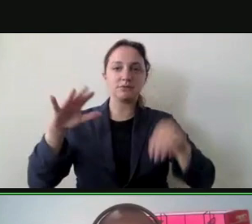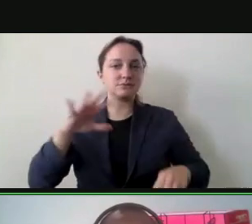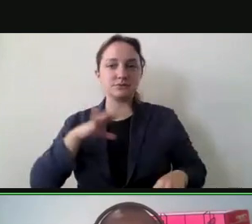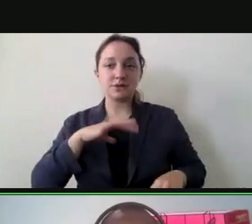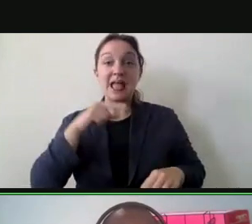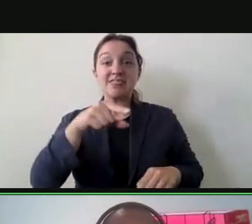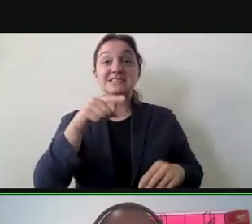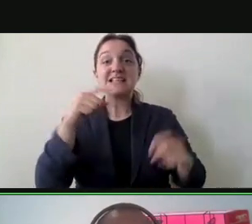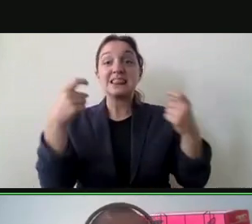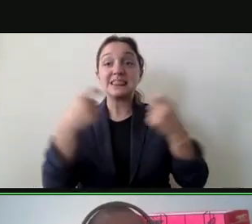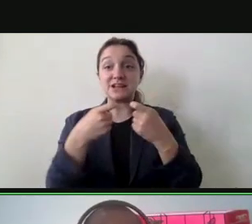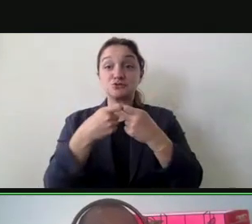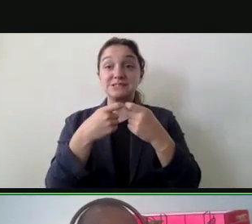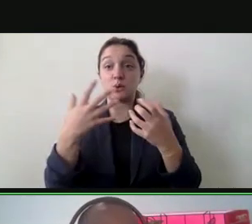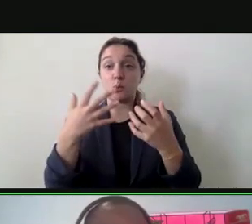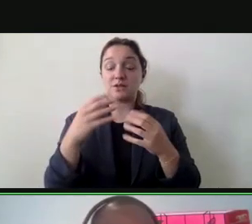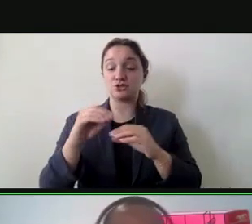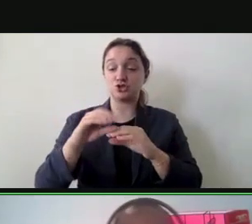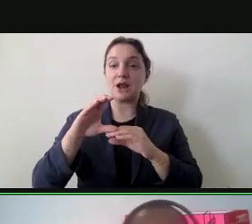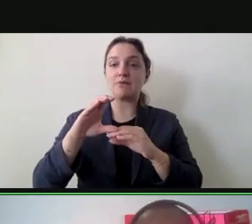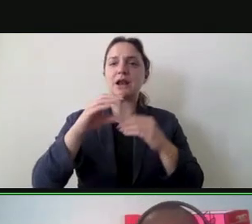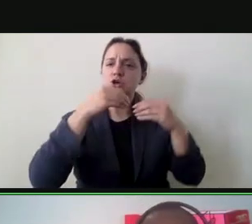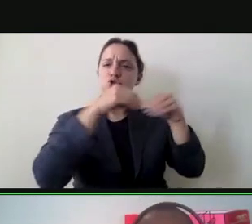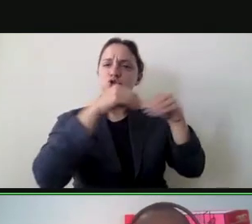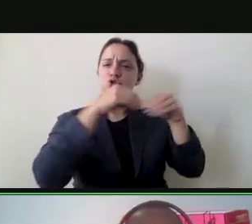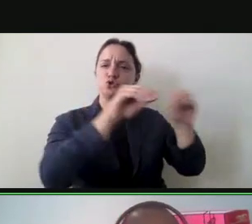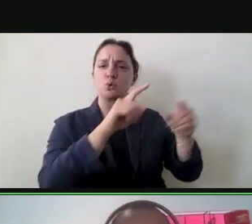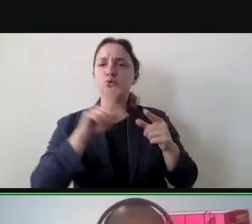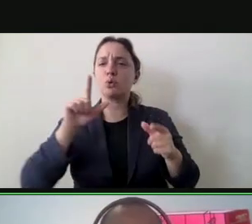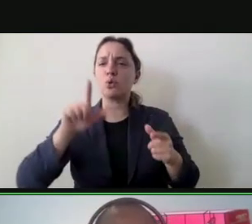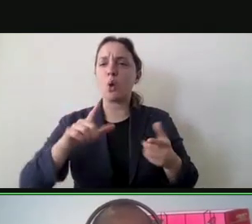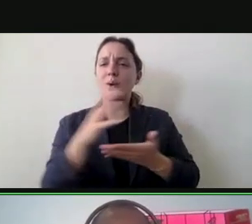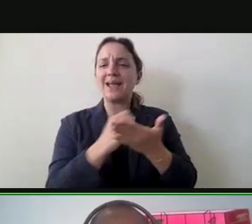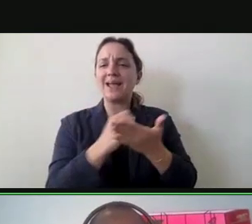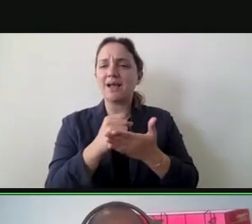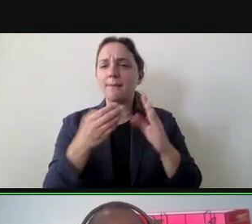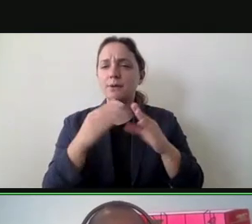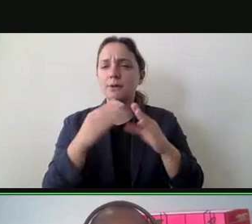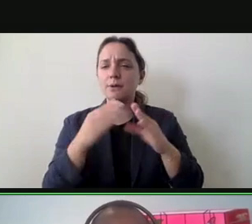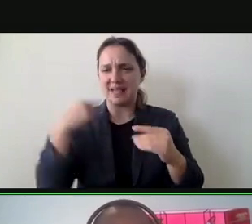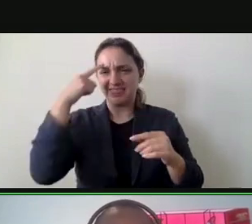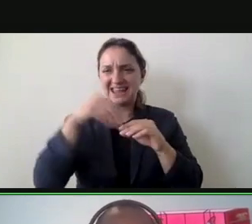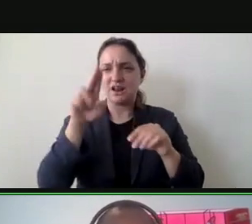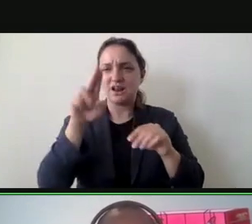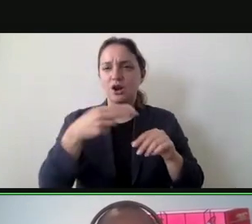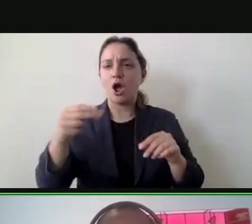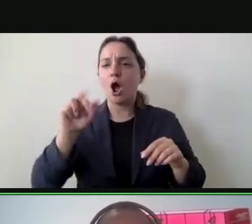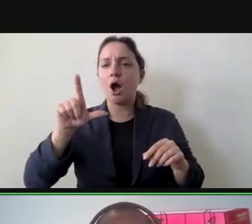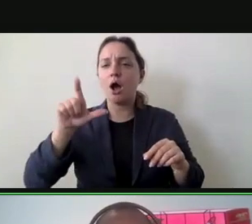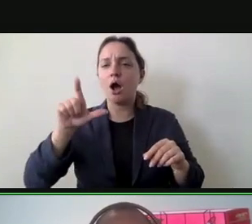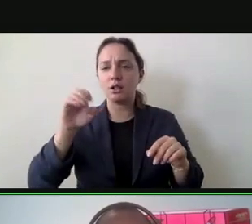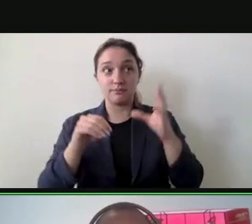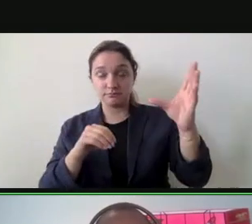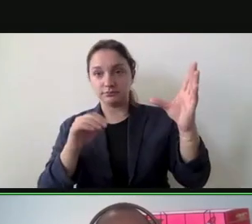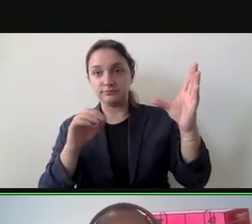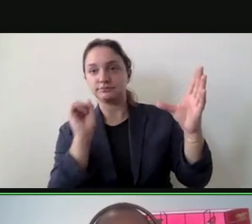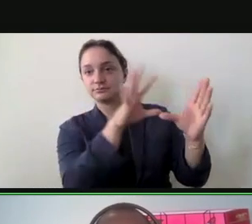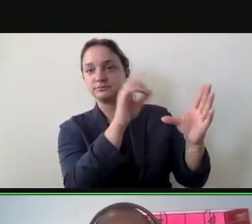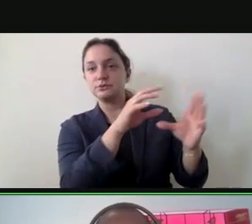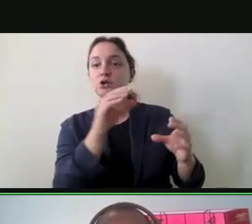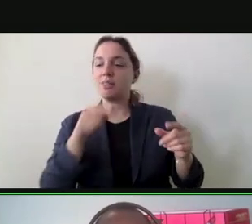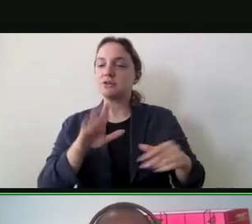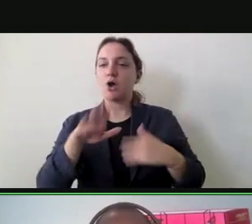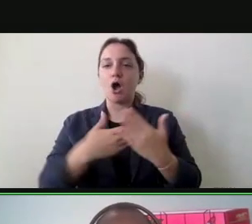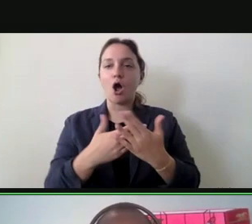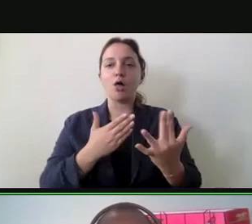to low-income communities, I want to say in Harlem. And these are the kinds of projects that this Clean Energy and Civilian Climate Corps can work on. Next